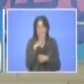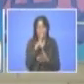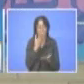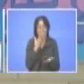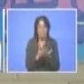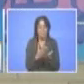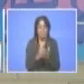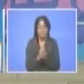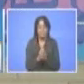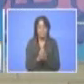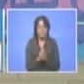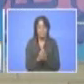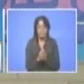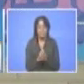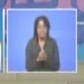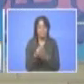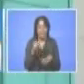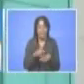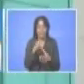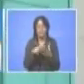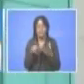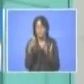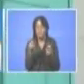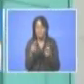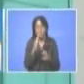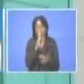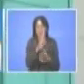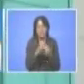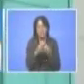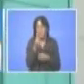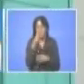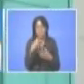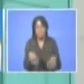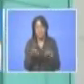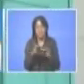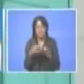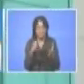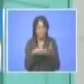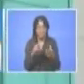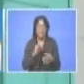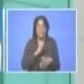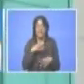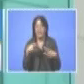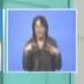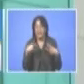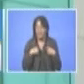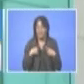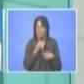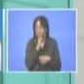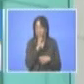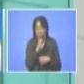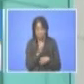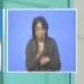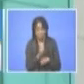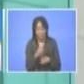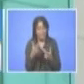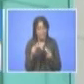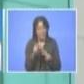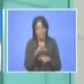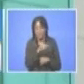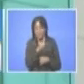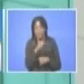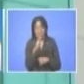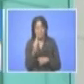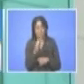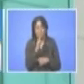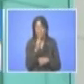good at what you do. One of the most important advice I have is to not let no one,